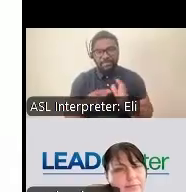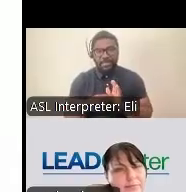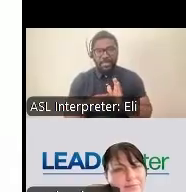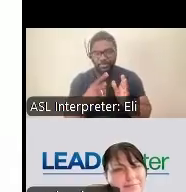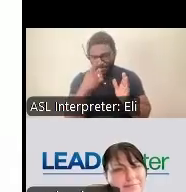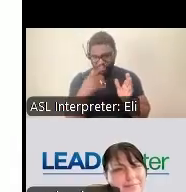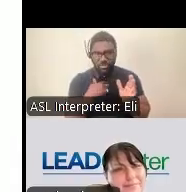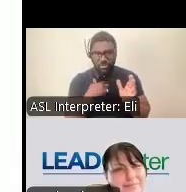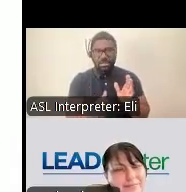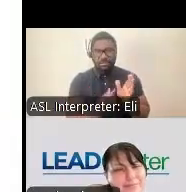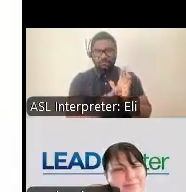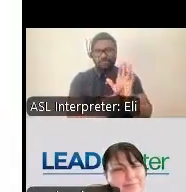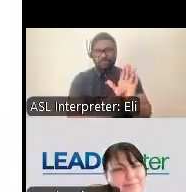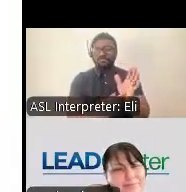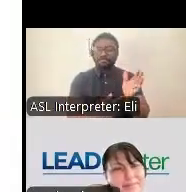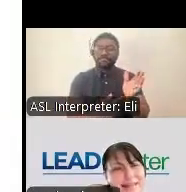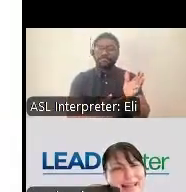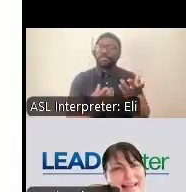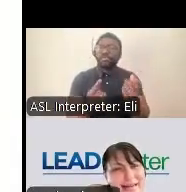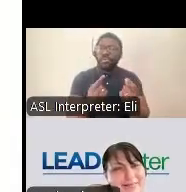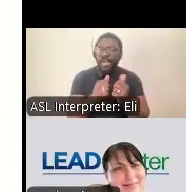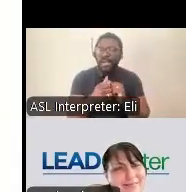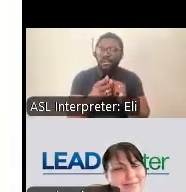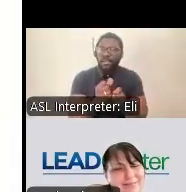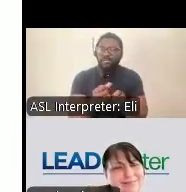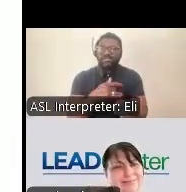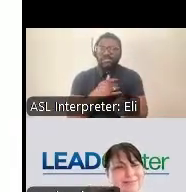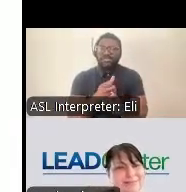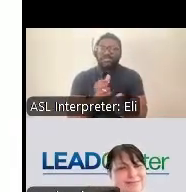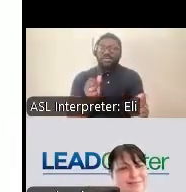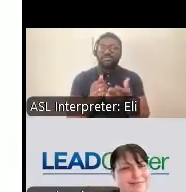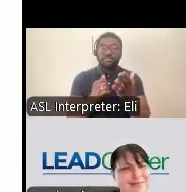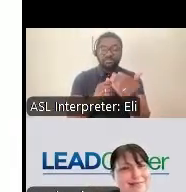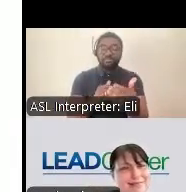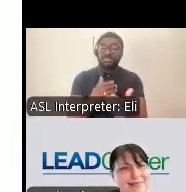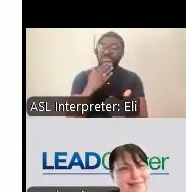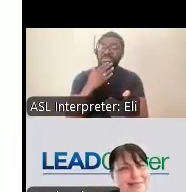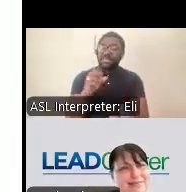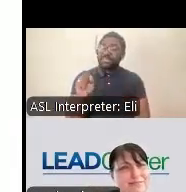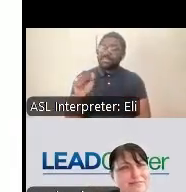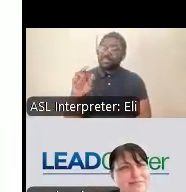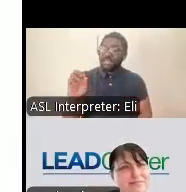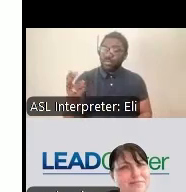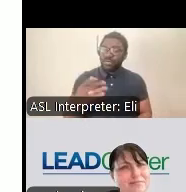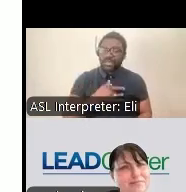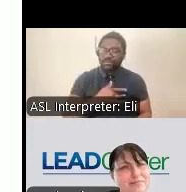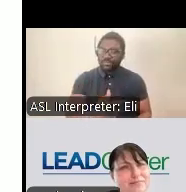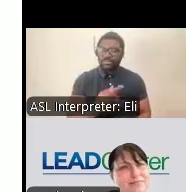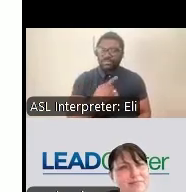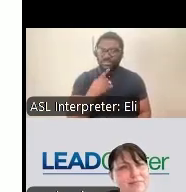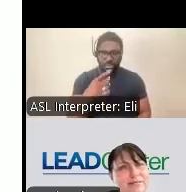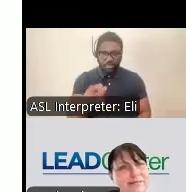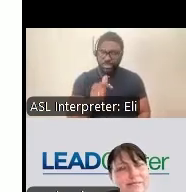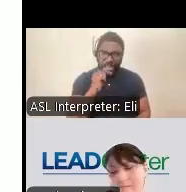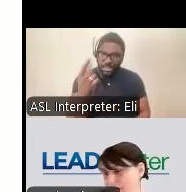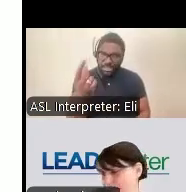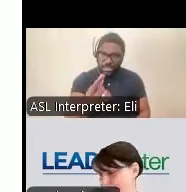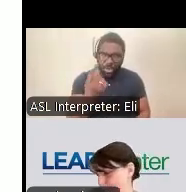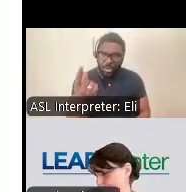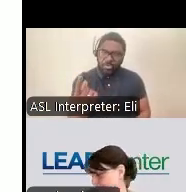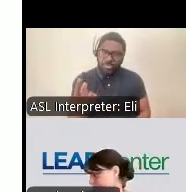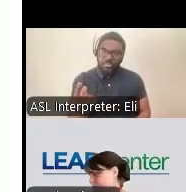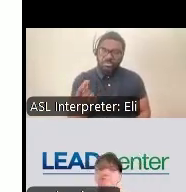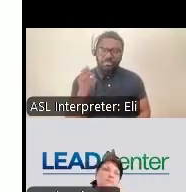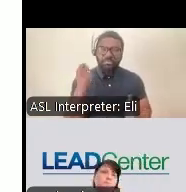Thanks, Sarah. One thing I often say is you're not alone. Many people experience a mental